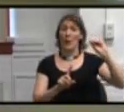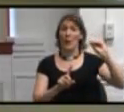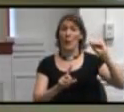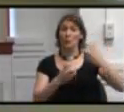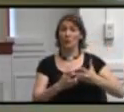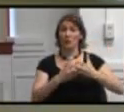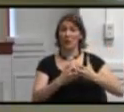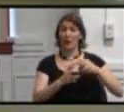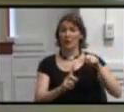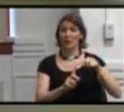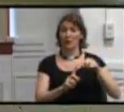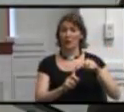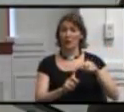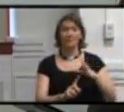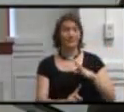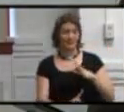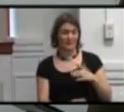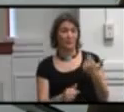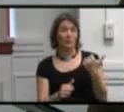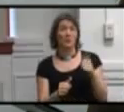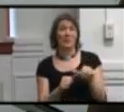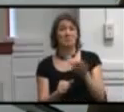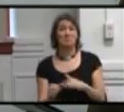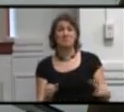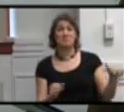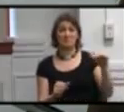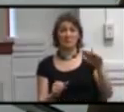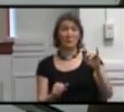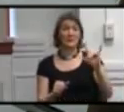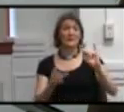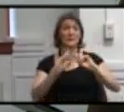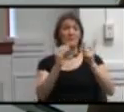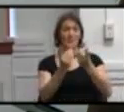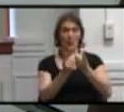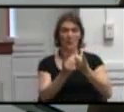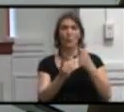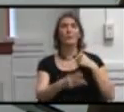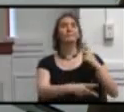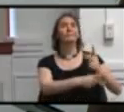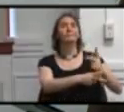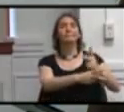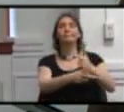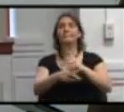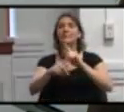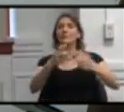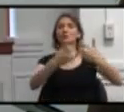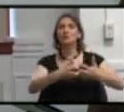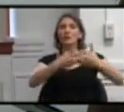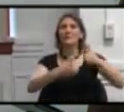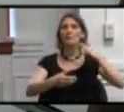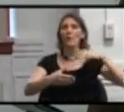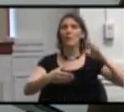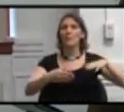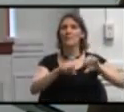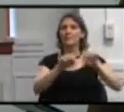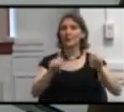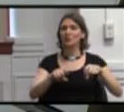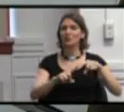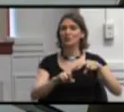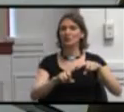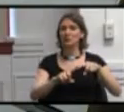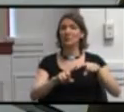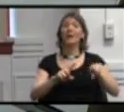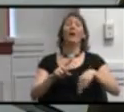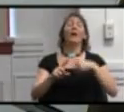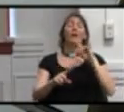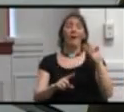Okay. Around town, the Utilities Department maintains several generators at our pump stations, and we